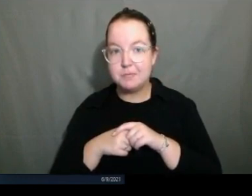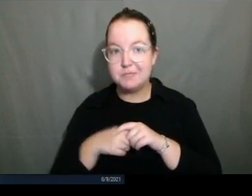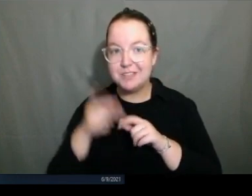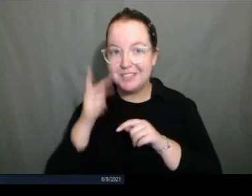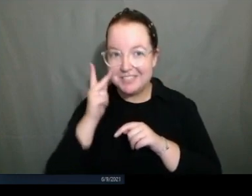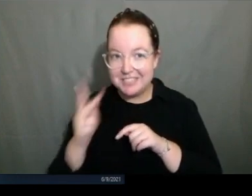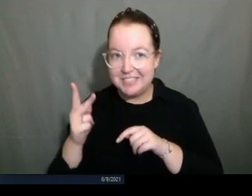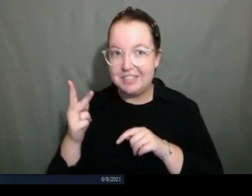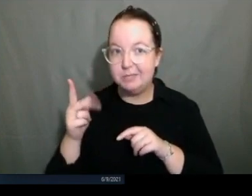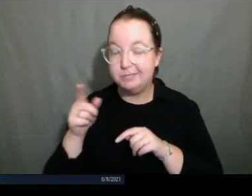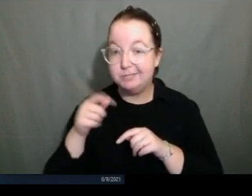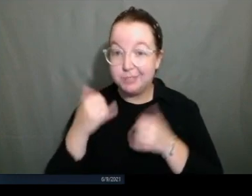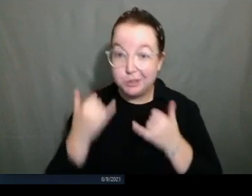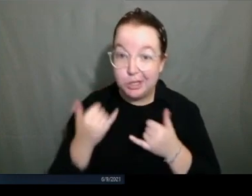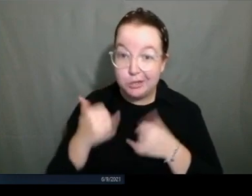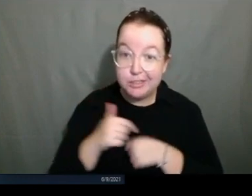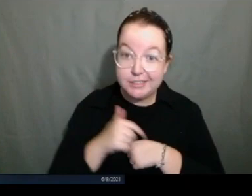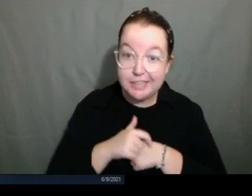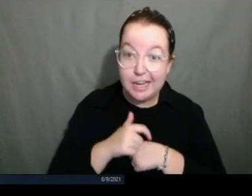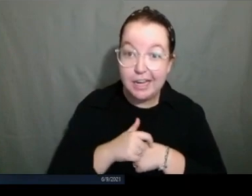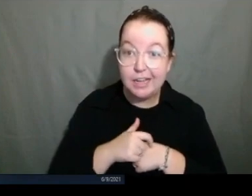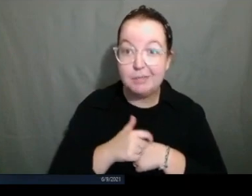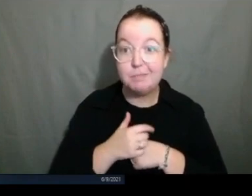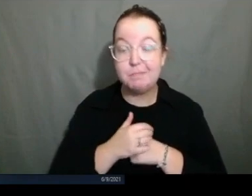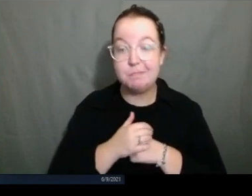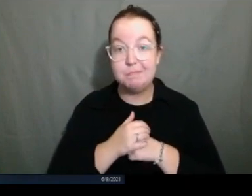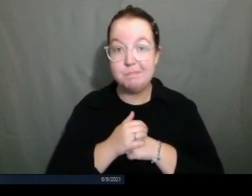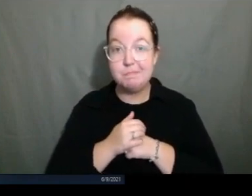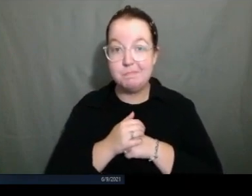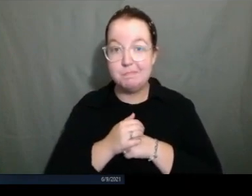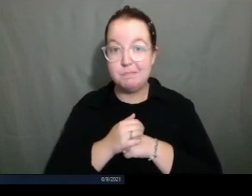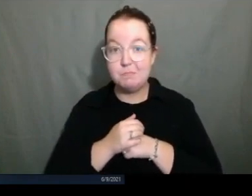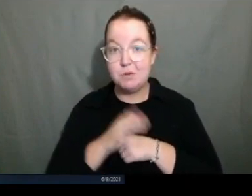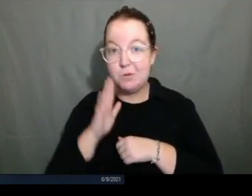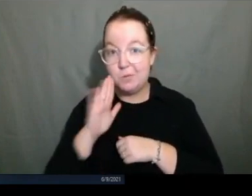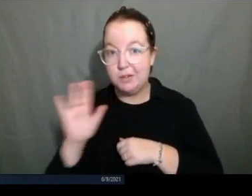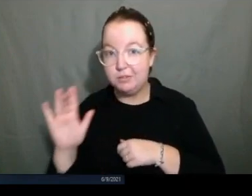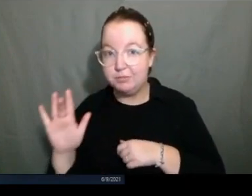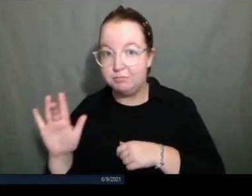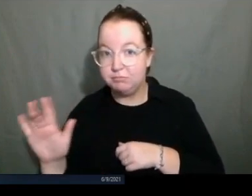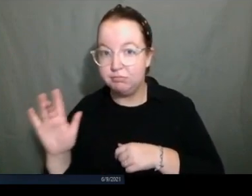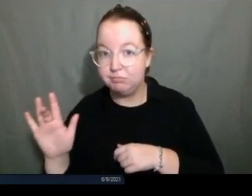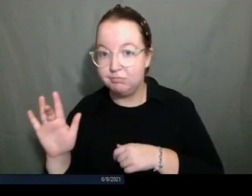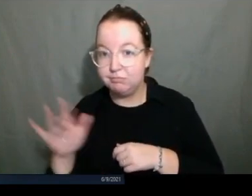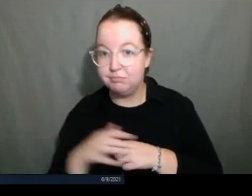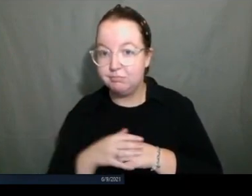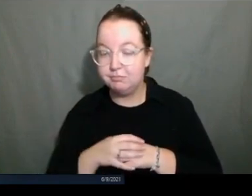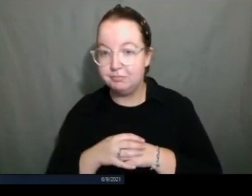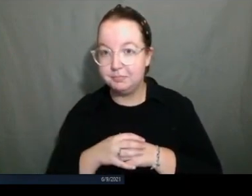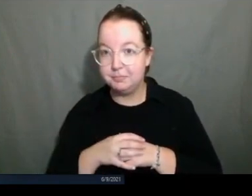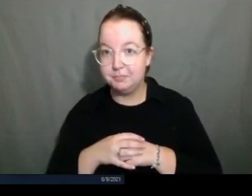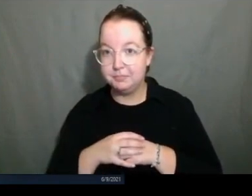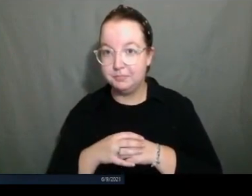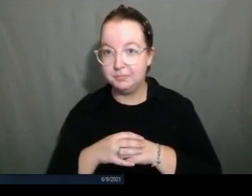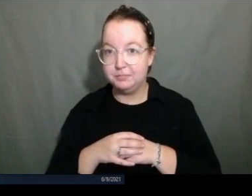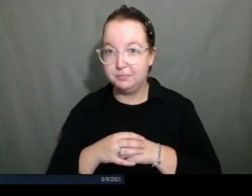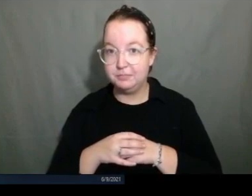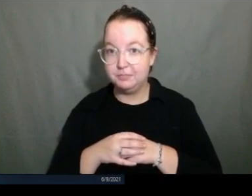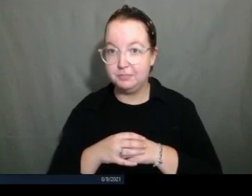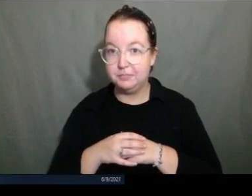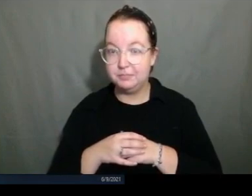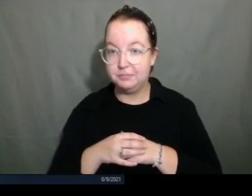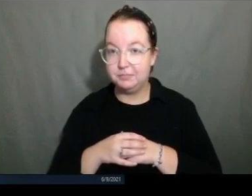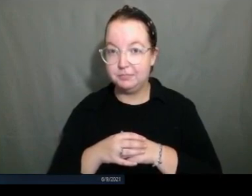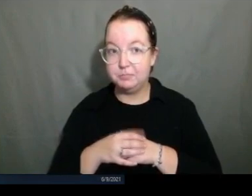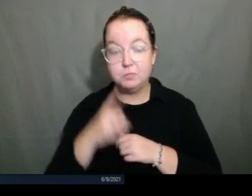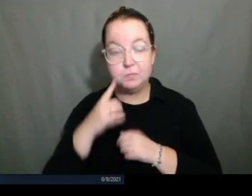It'll show you the current time and your current status. And you'll just use the punch buttons right over here to record your punches. So